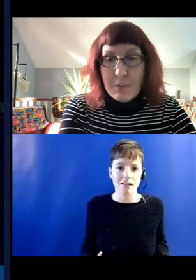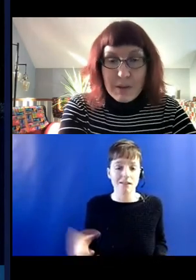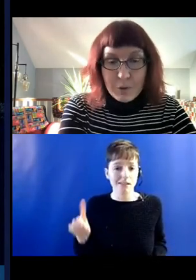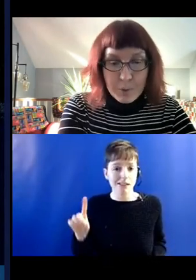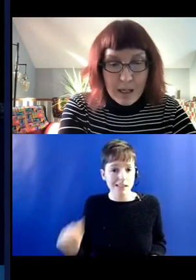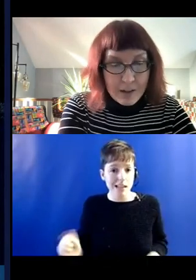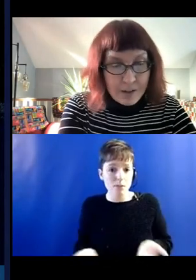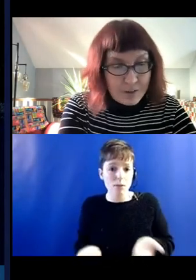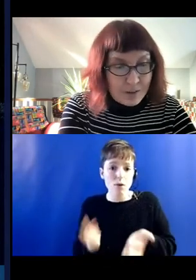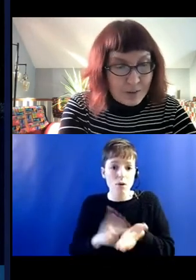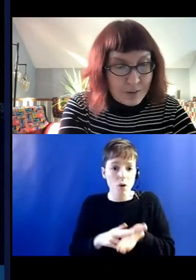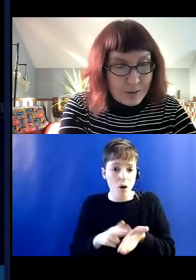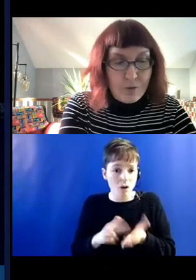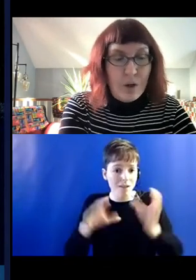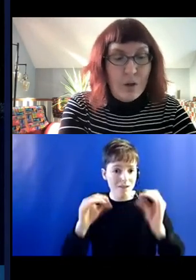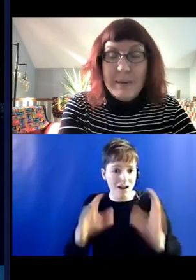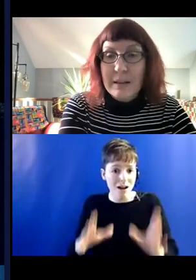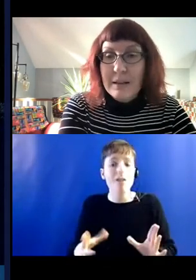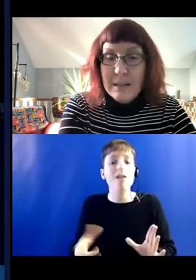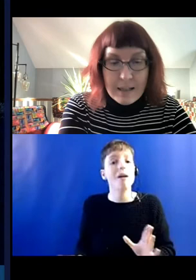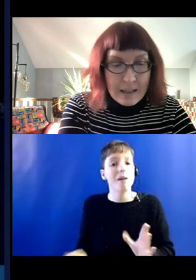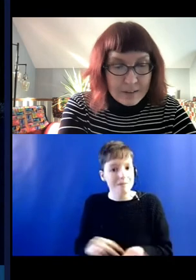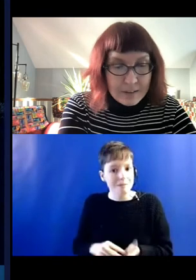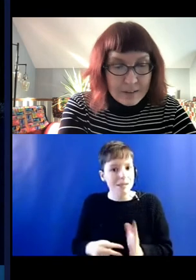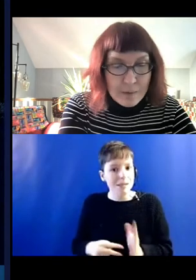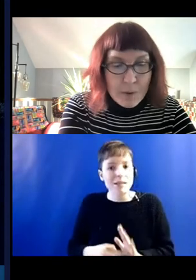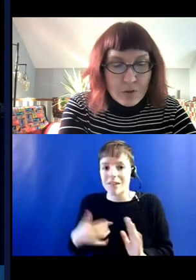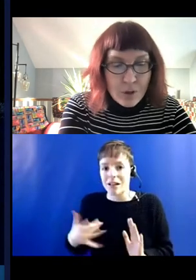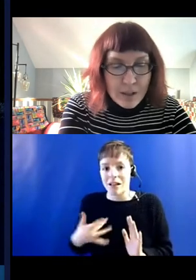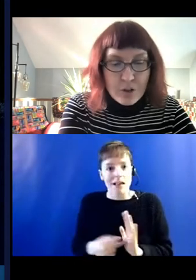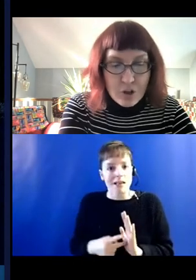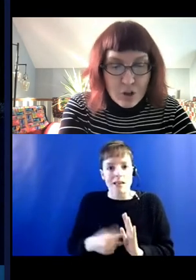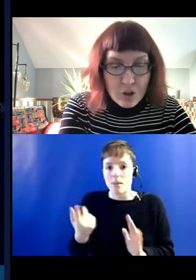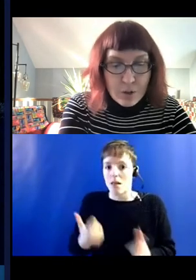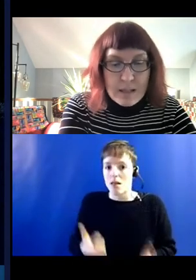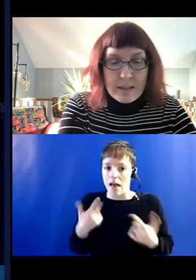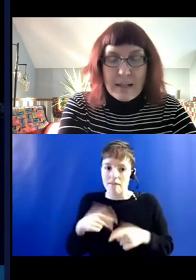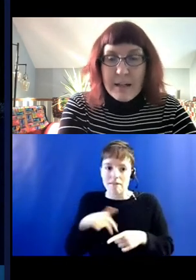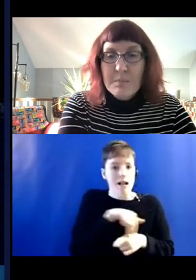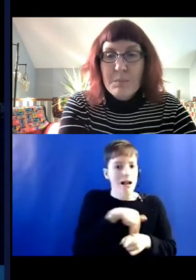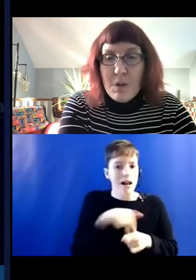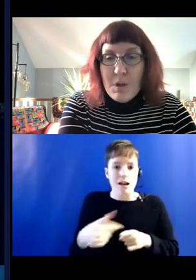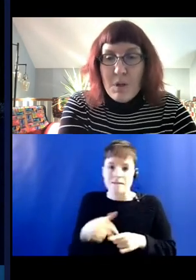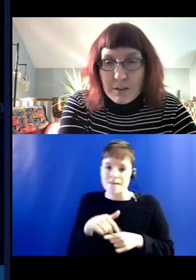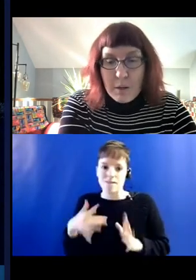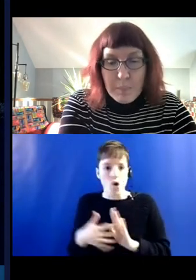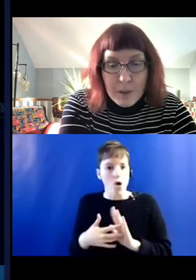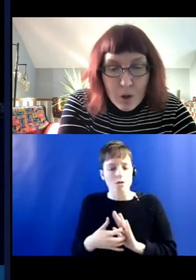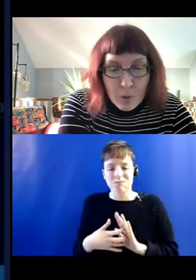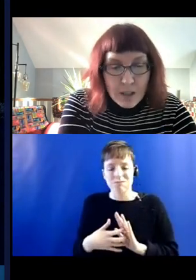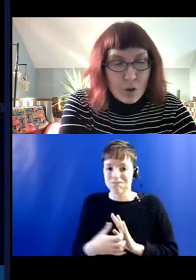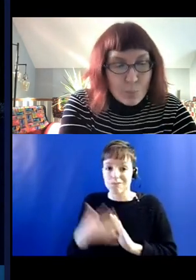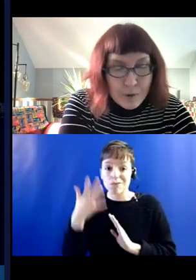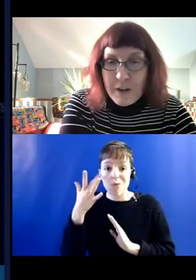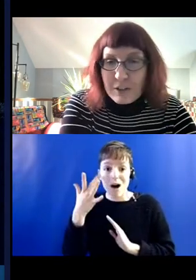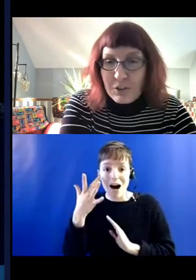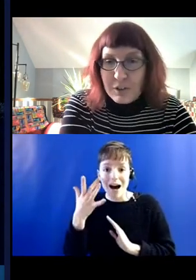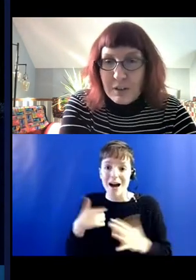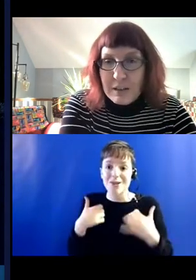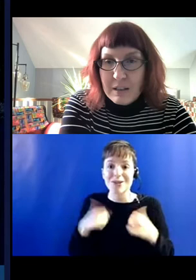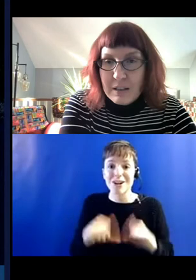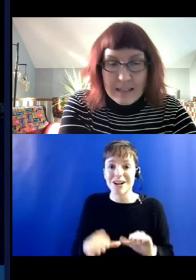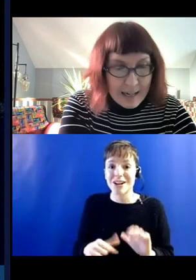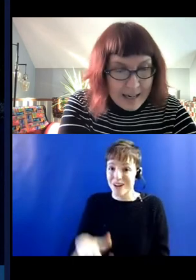doubly with this precariousness and vulnerability, as I am always trying to show that I am not a Pinocchio